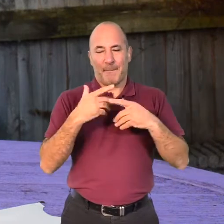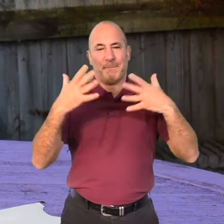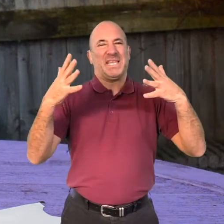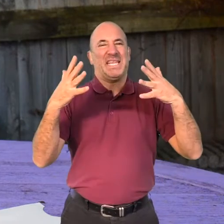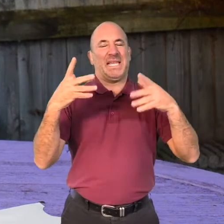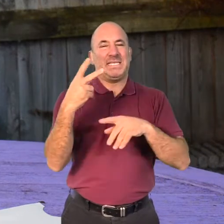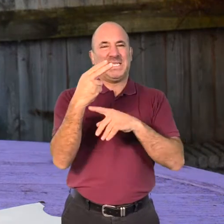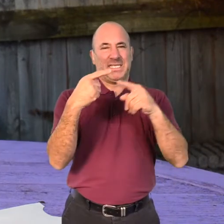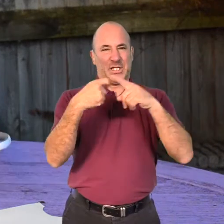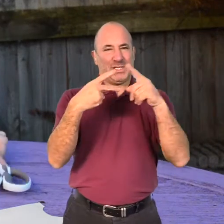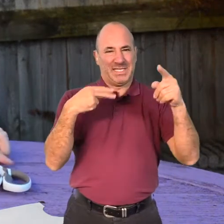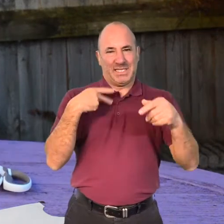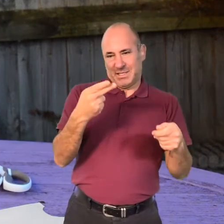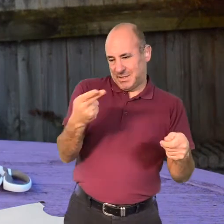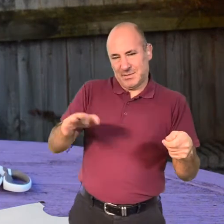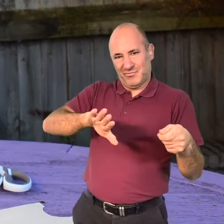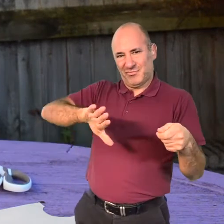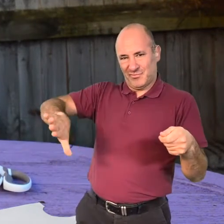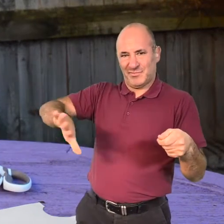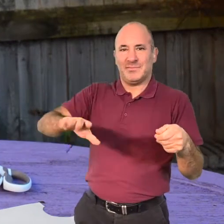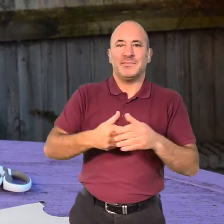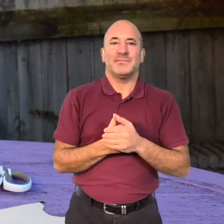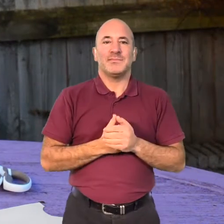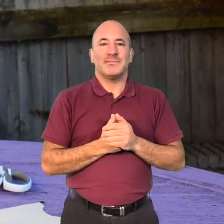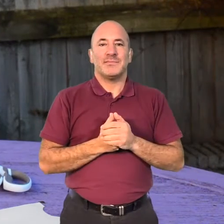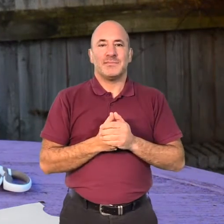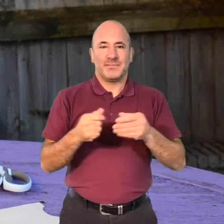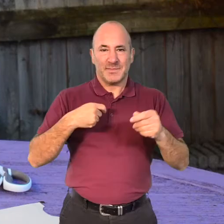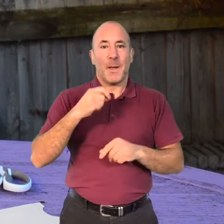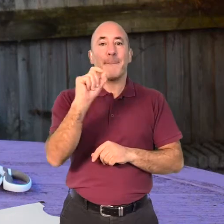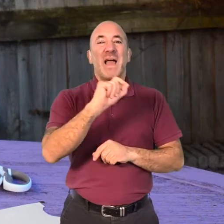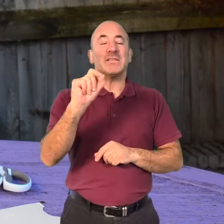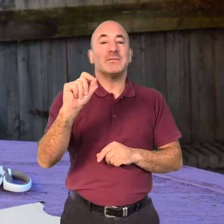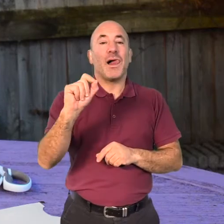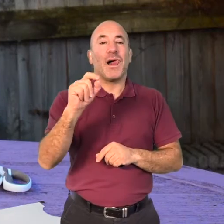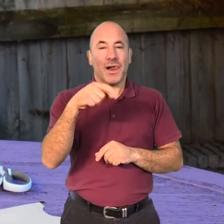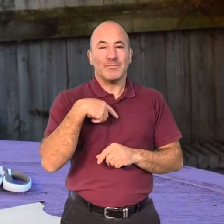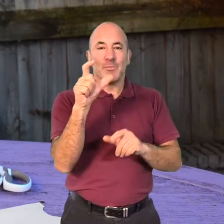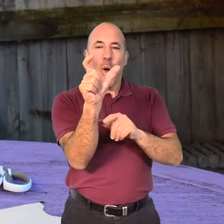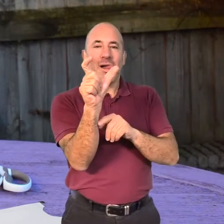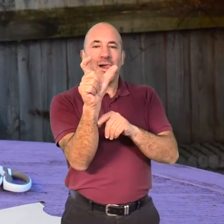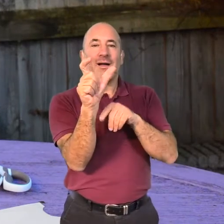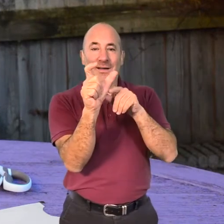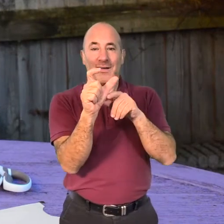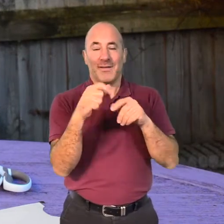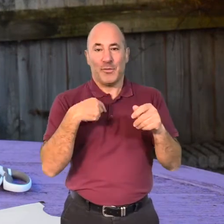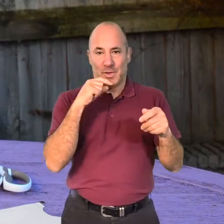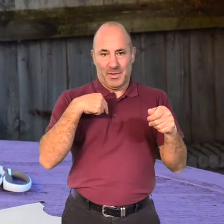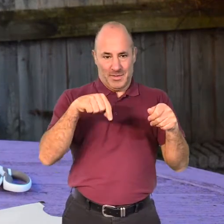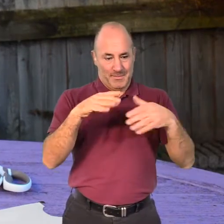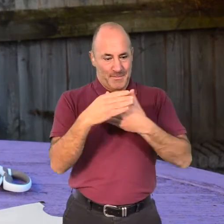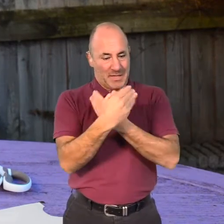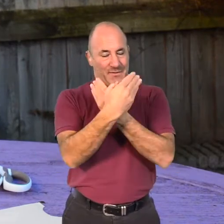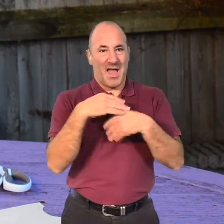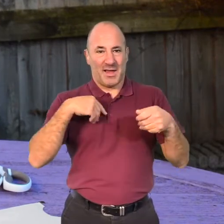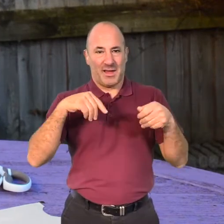my grey and white big kitchen scissors to one side as well. I'm going to pick up my little Argos sized pencil, and I'm